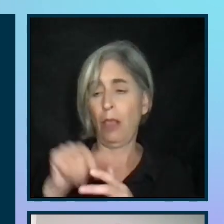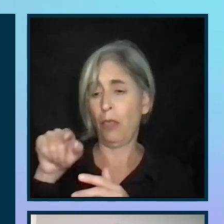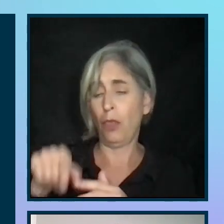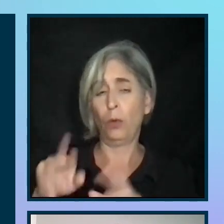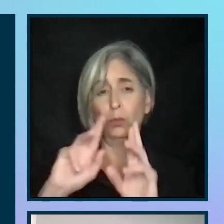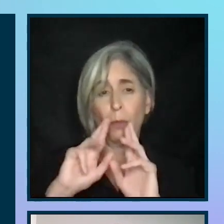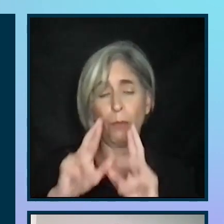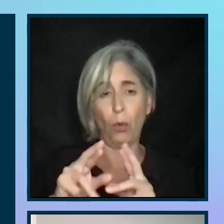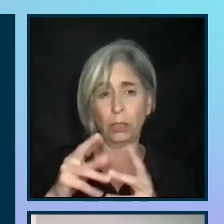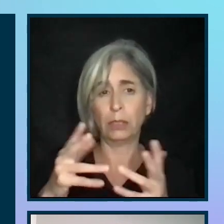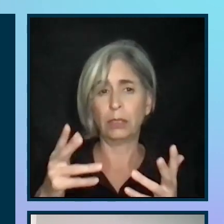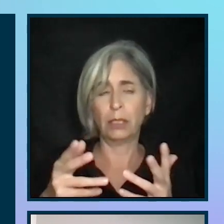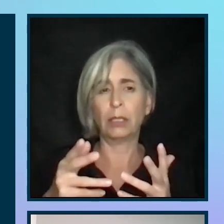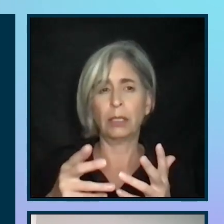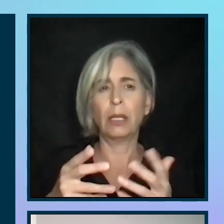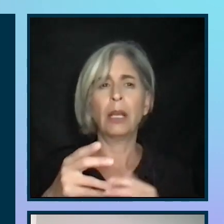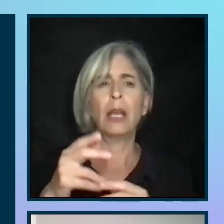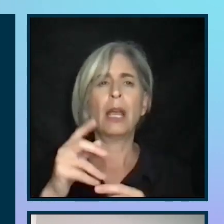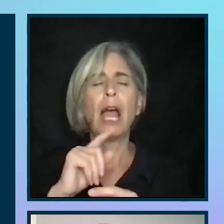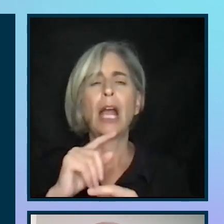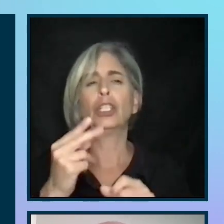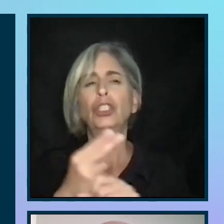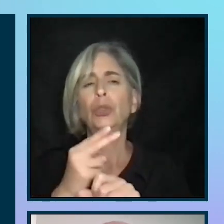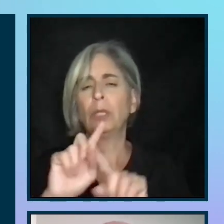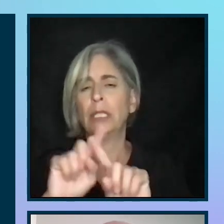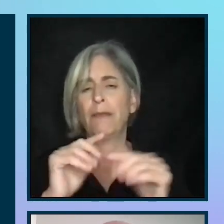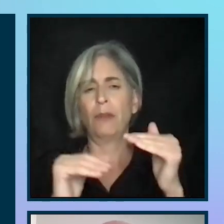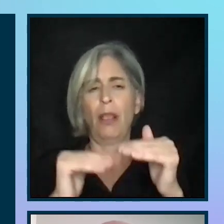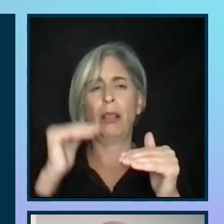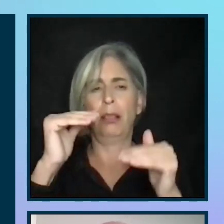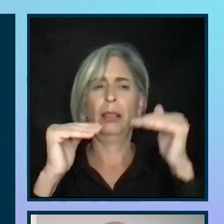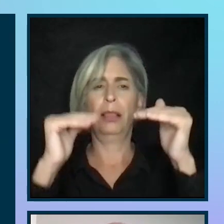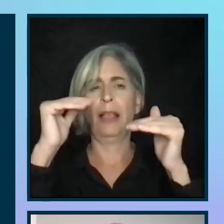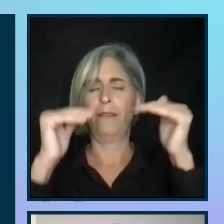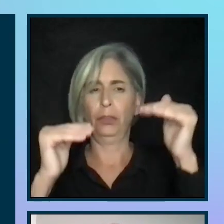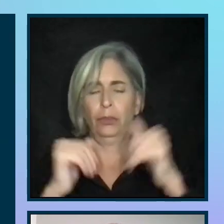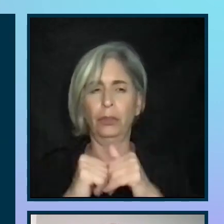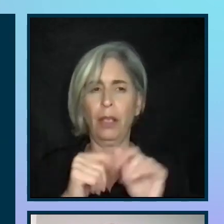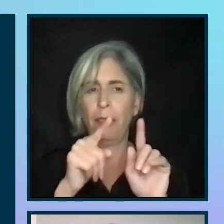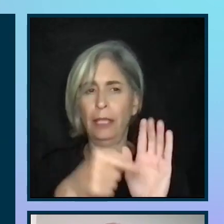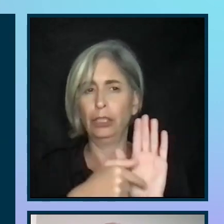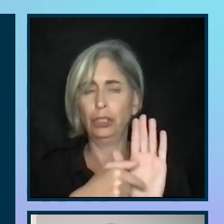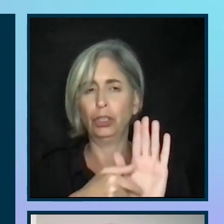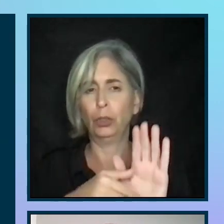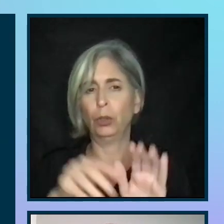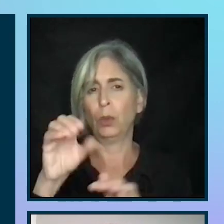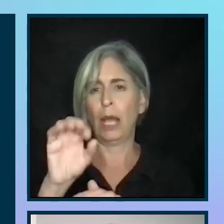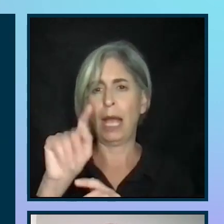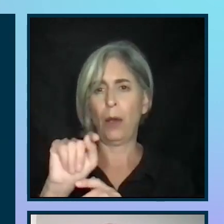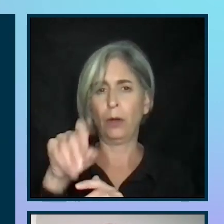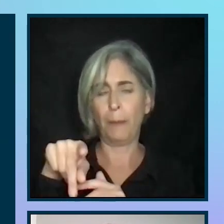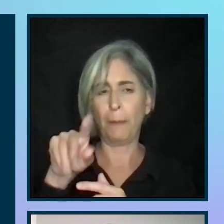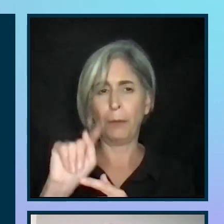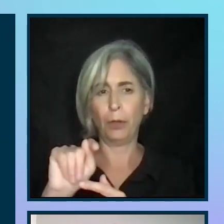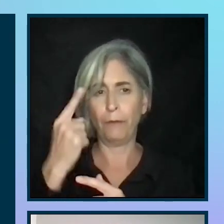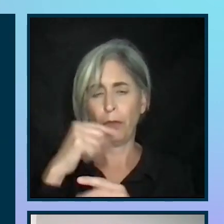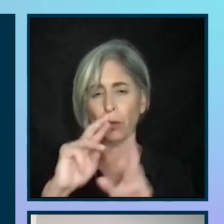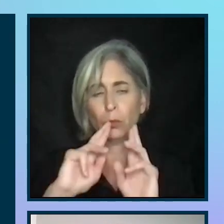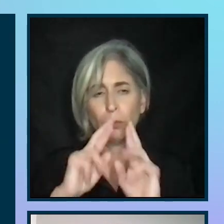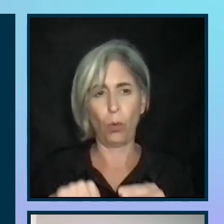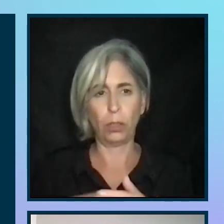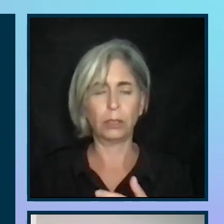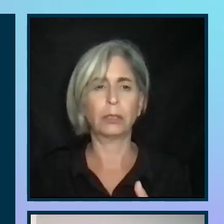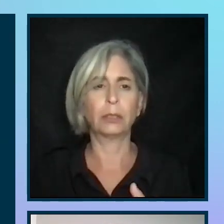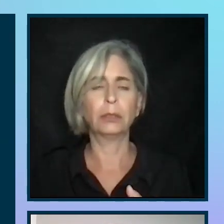reports are vetted at a couple of different levels inside of Apex. And I'm going to show you the output for a couple of those reports as